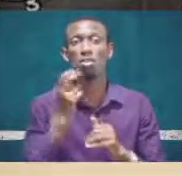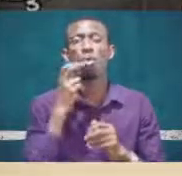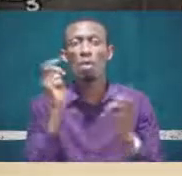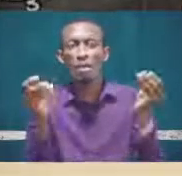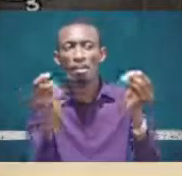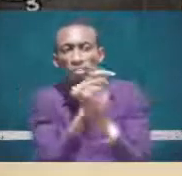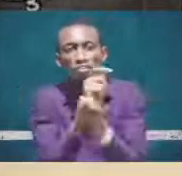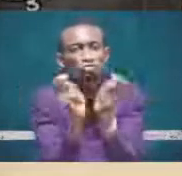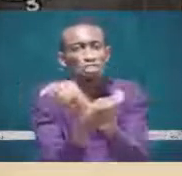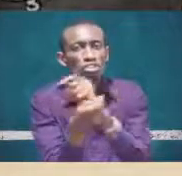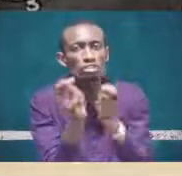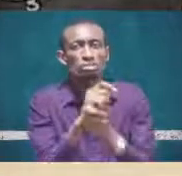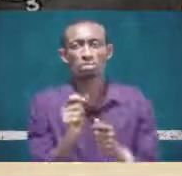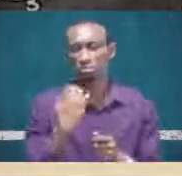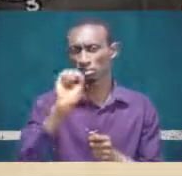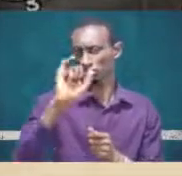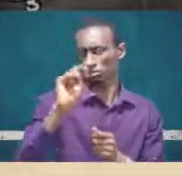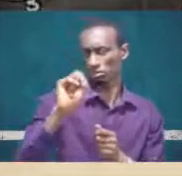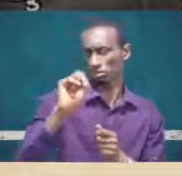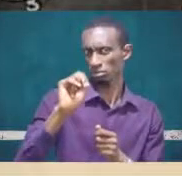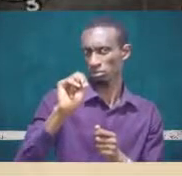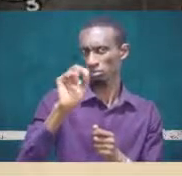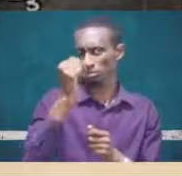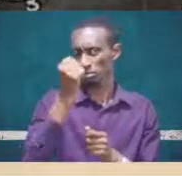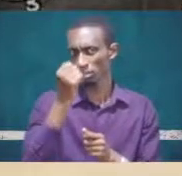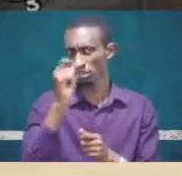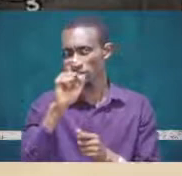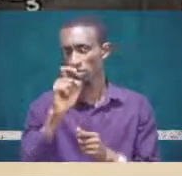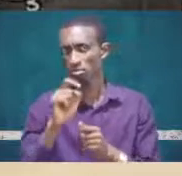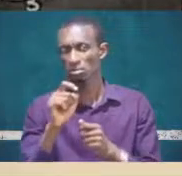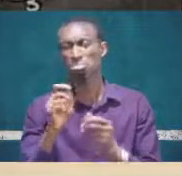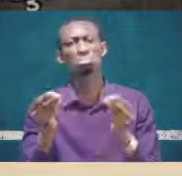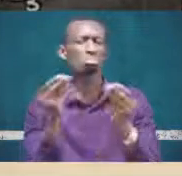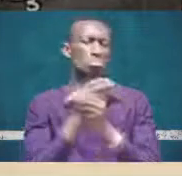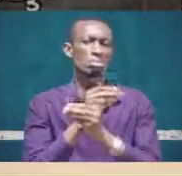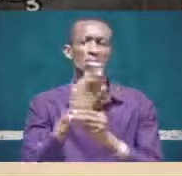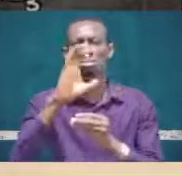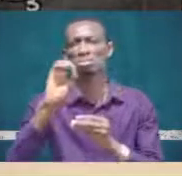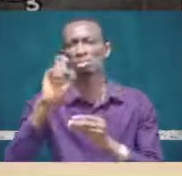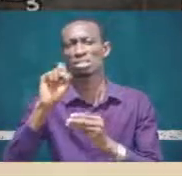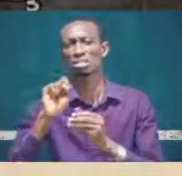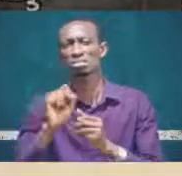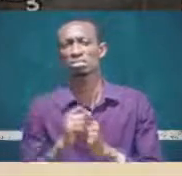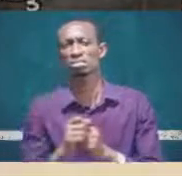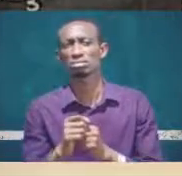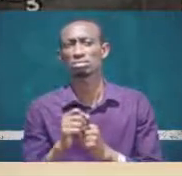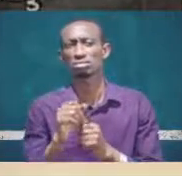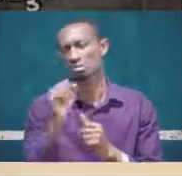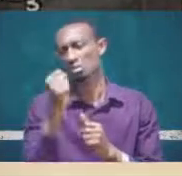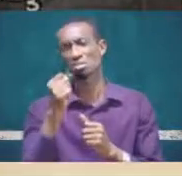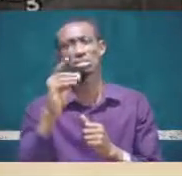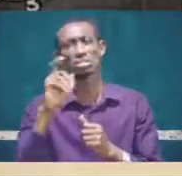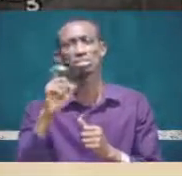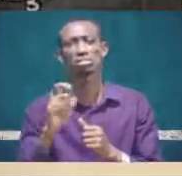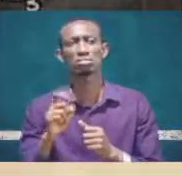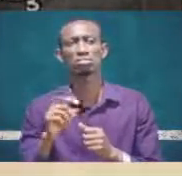change, instead of sine 5x, you take cosine 5x, dx, and so